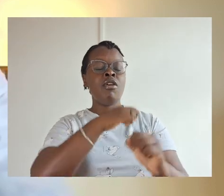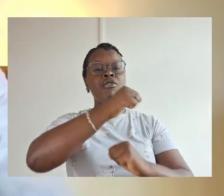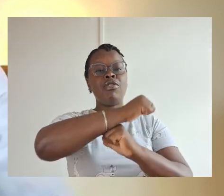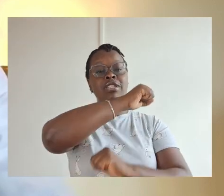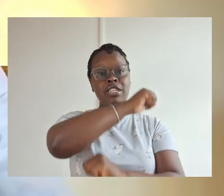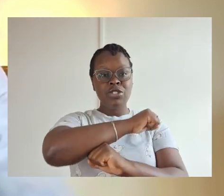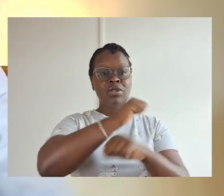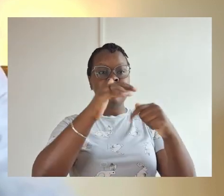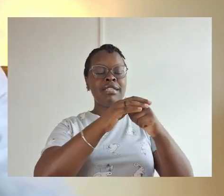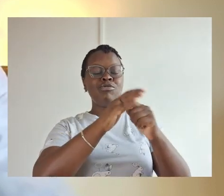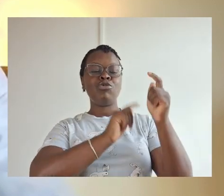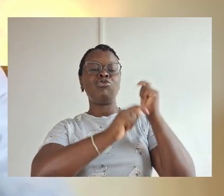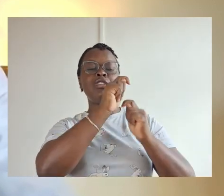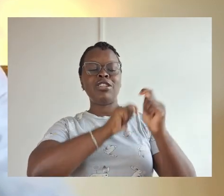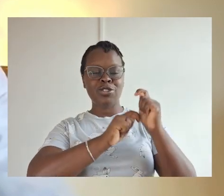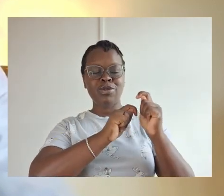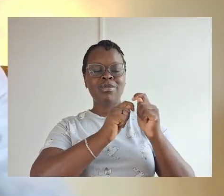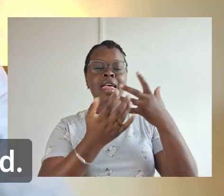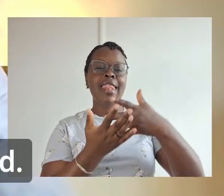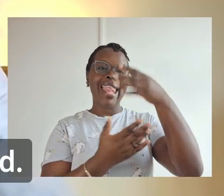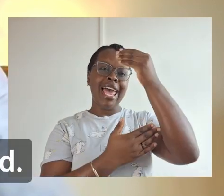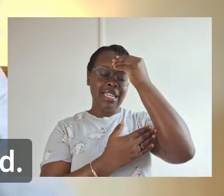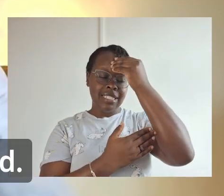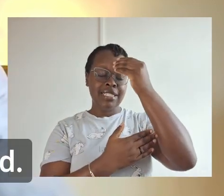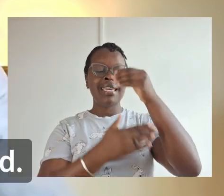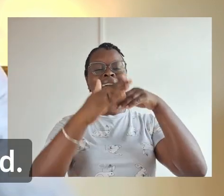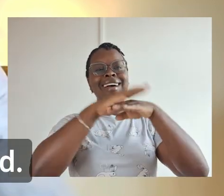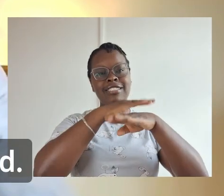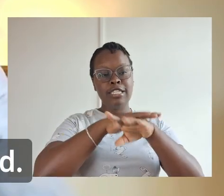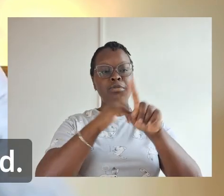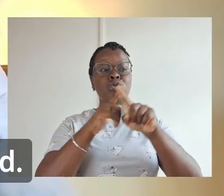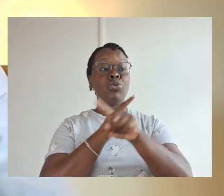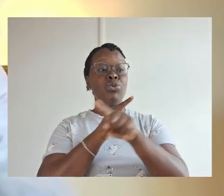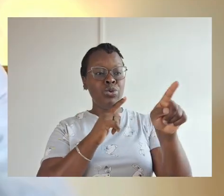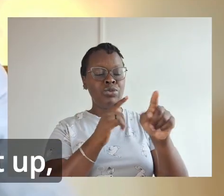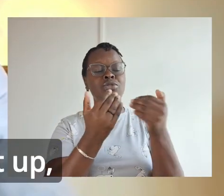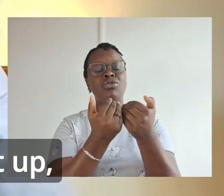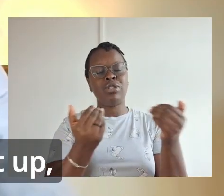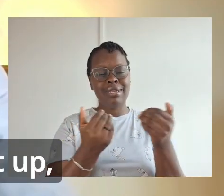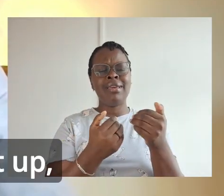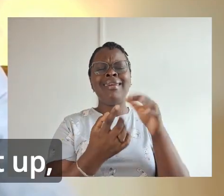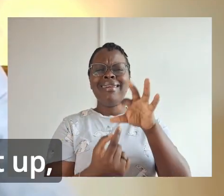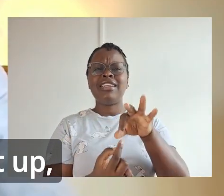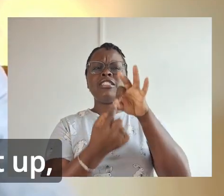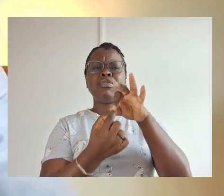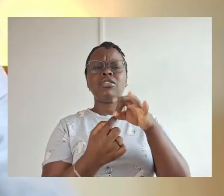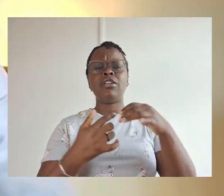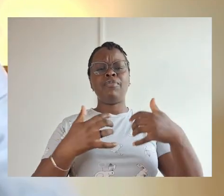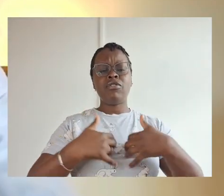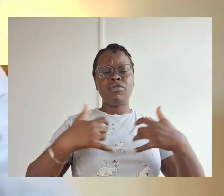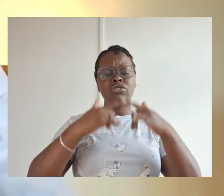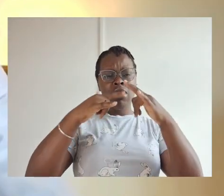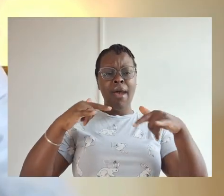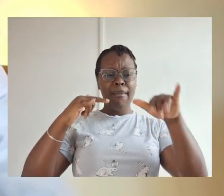the foundational learning is accessible in a language that they understand. And especially in the refugee setup, it